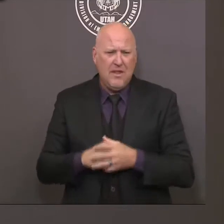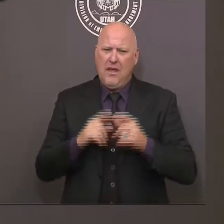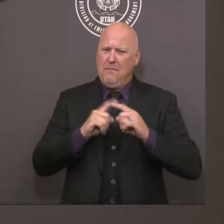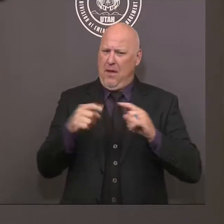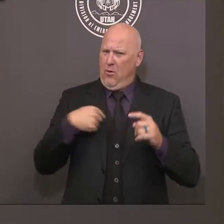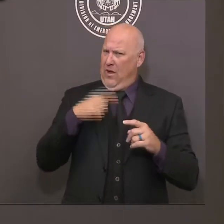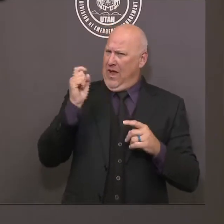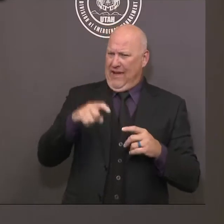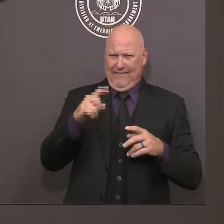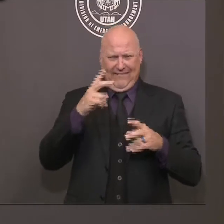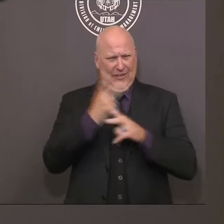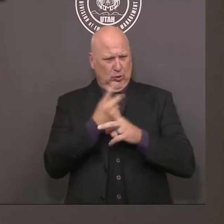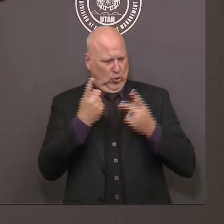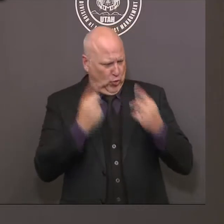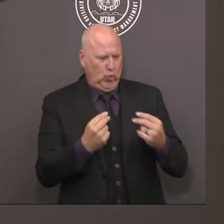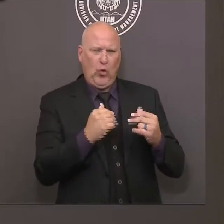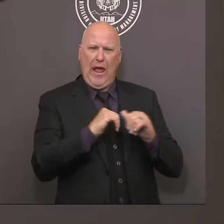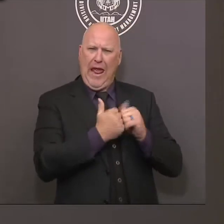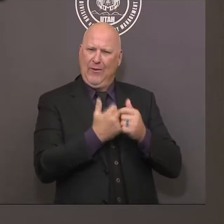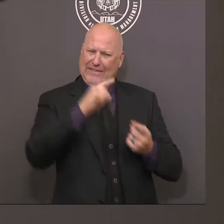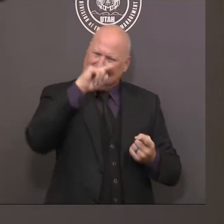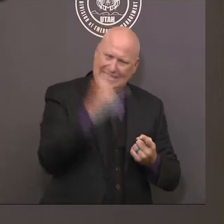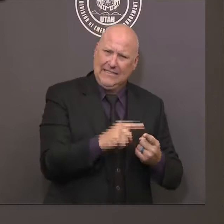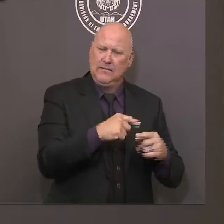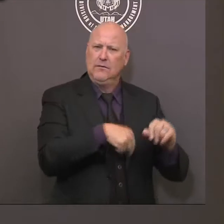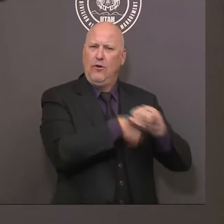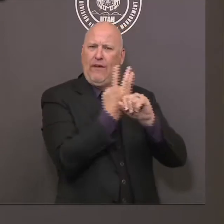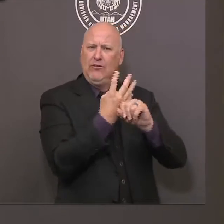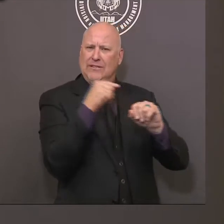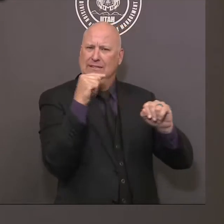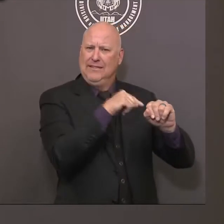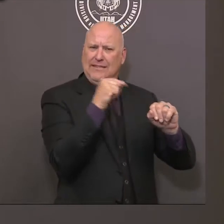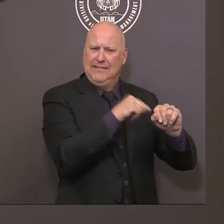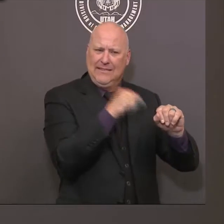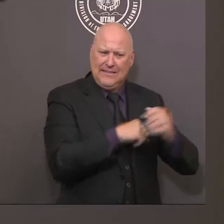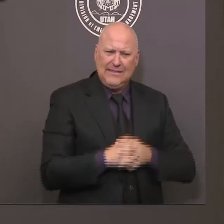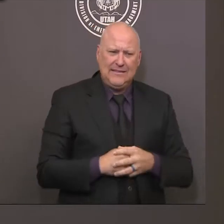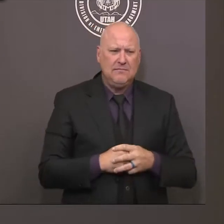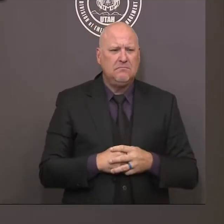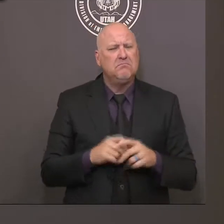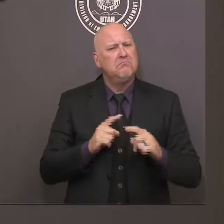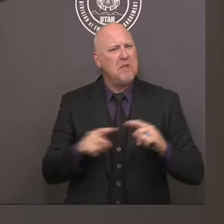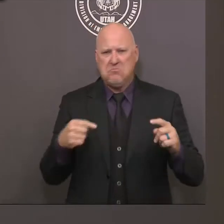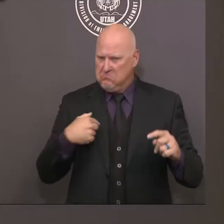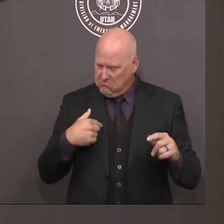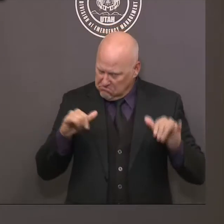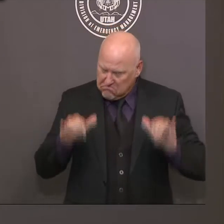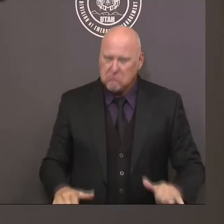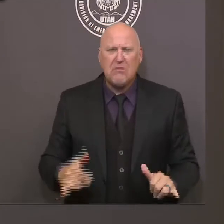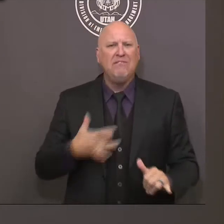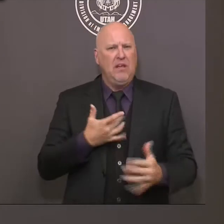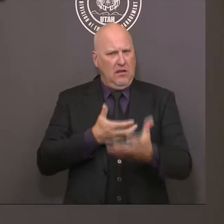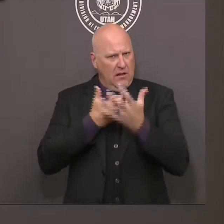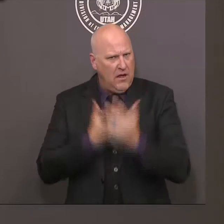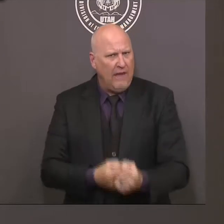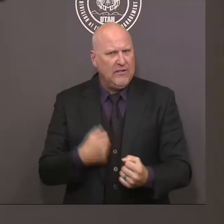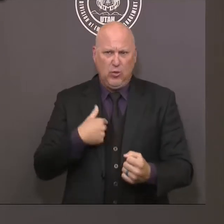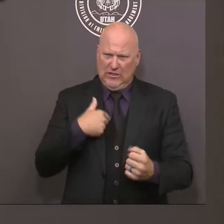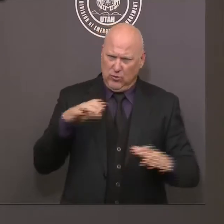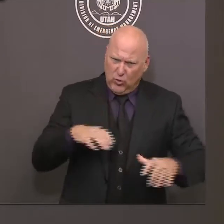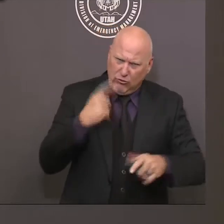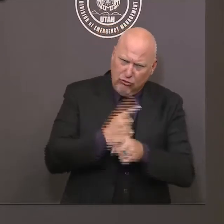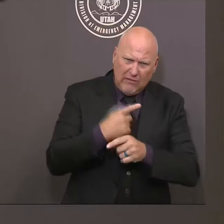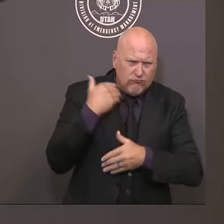confidence in where we're heading as a state, and I have confidence in the collective commitment as we work together and keep our eye on